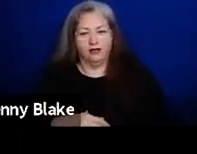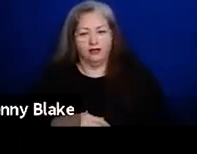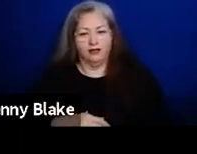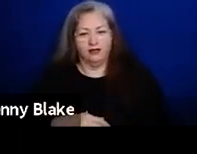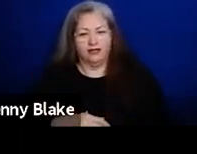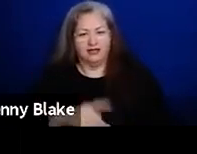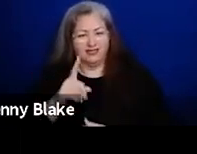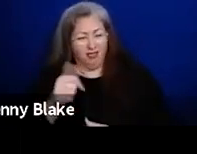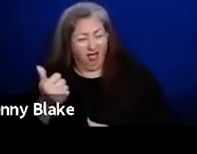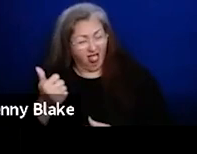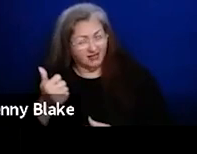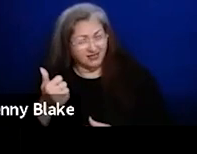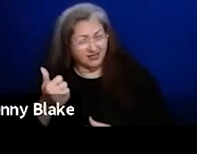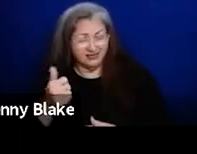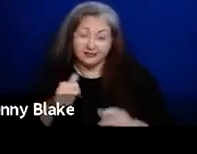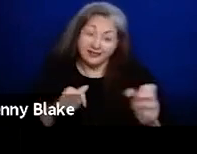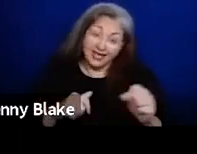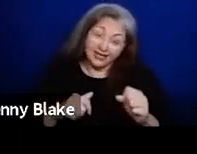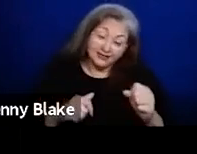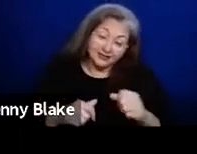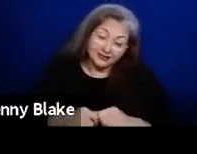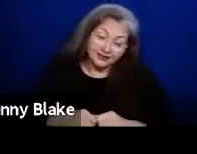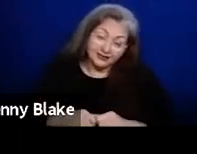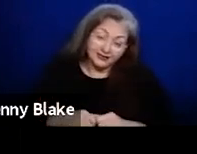Something else? Yes, ma'am.